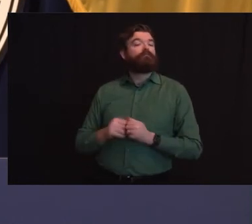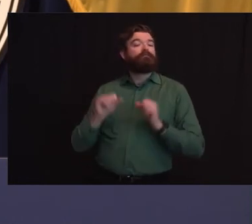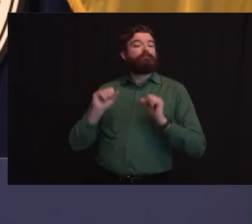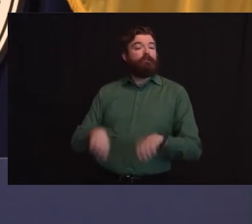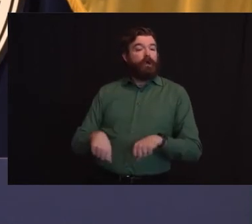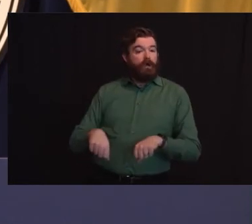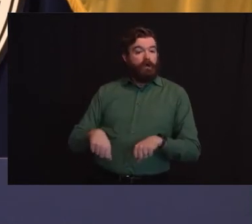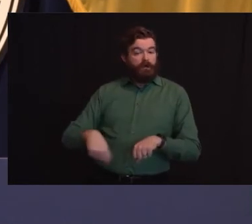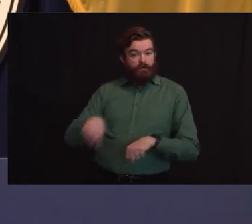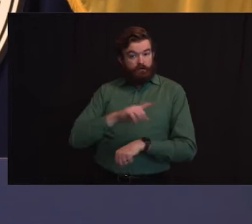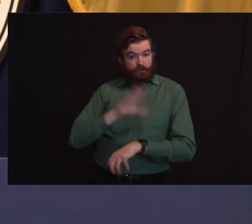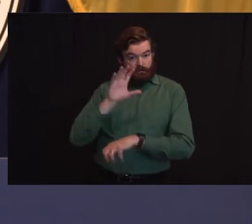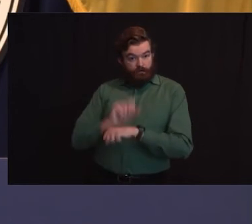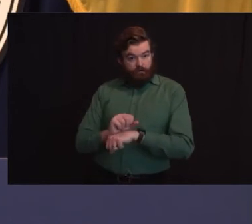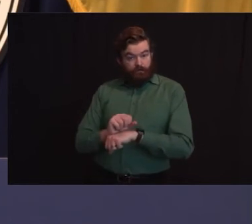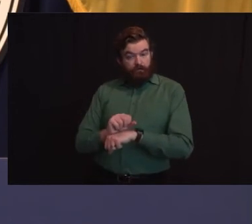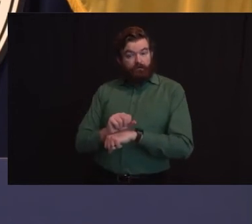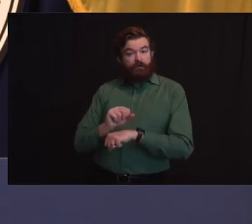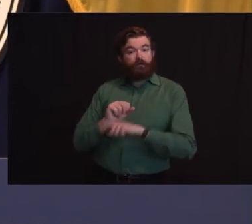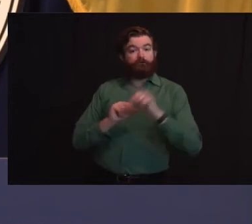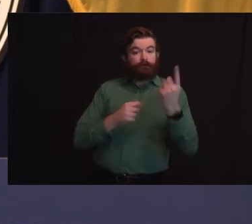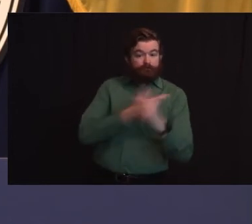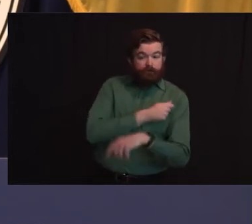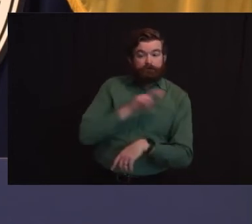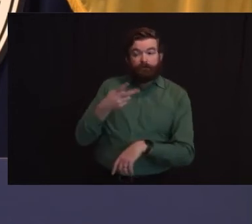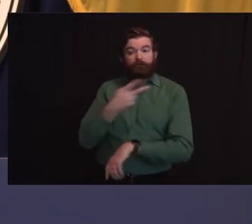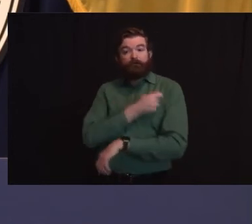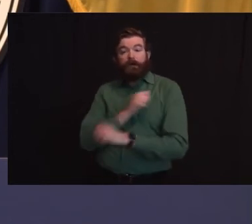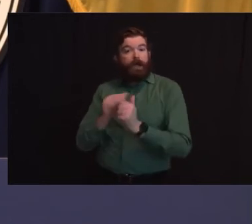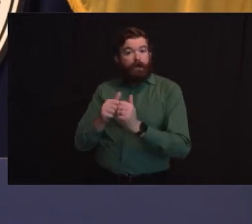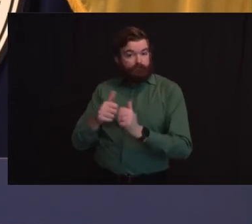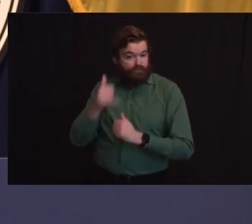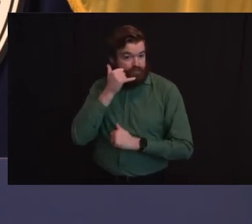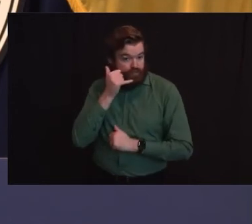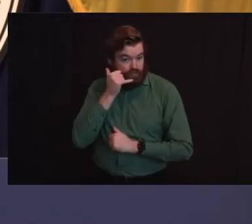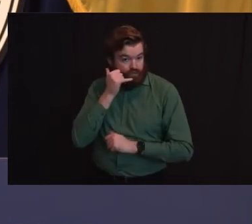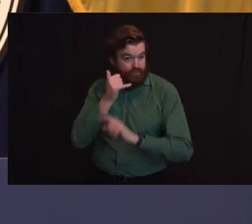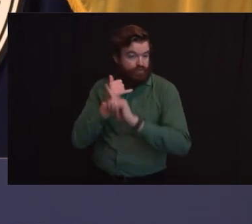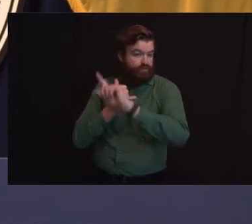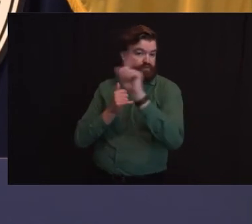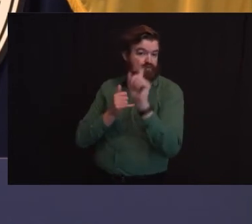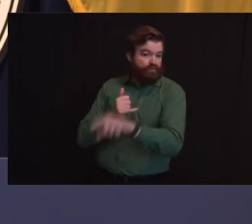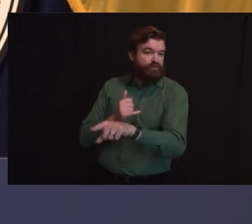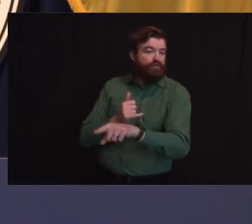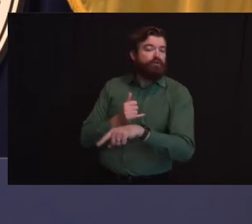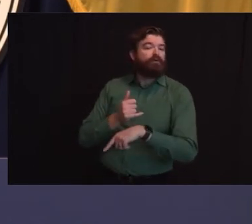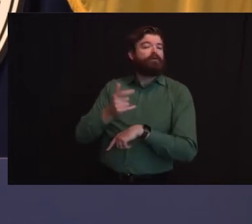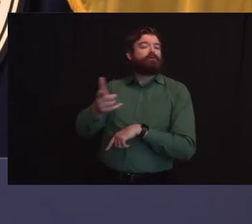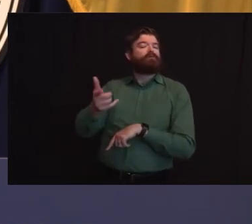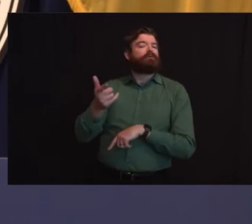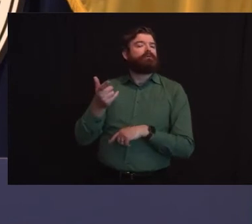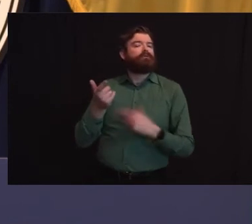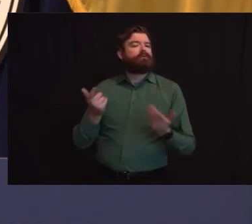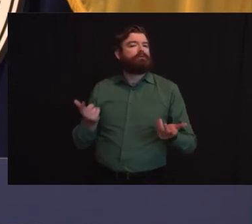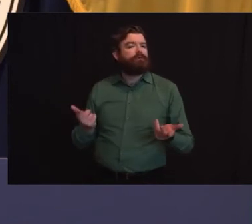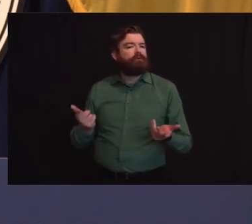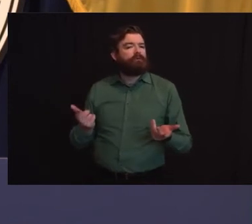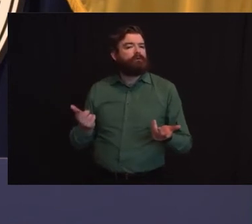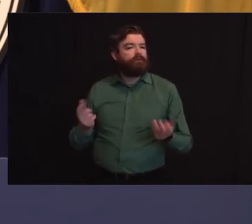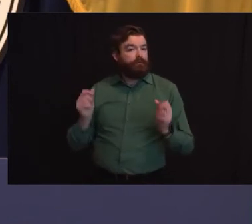dose appointments over the phone? Are there any plans to expand the call center staffing to more than 250 agents to handle the high call